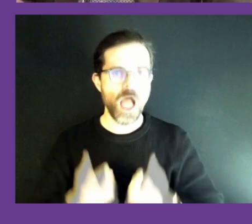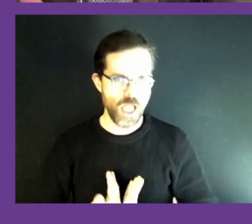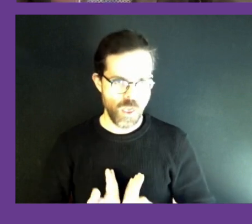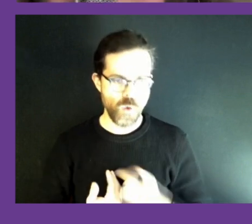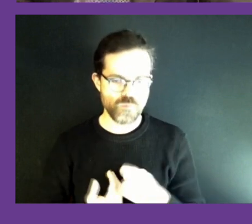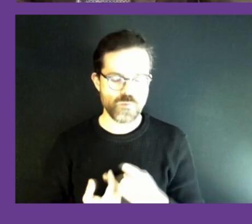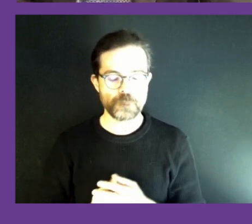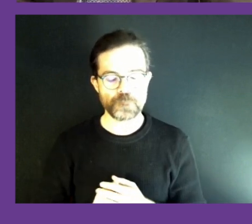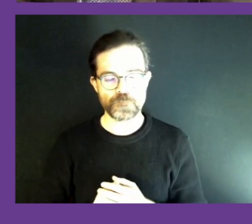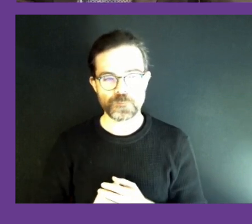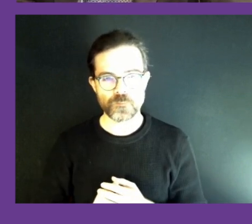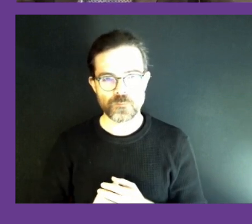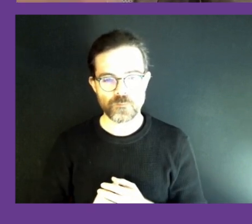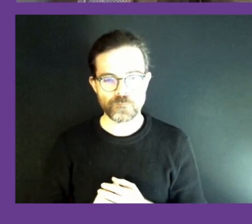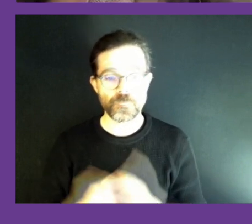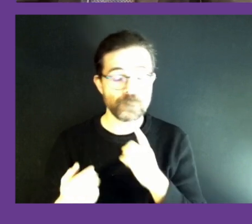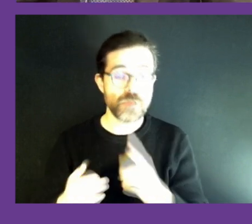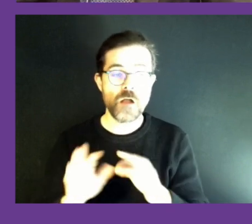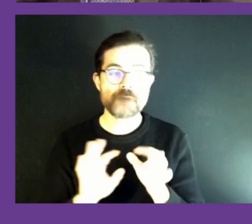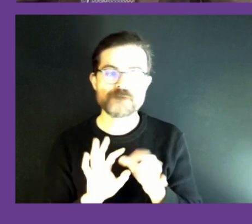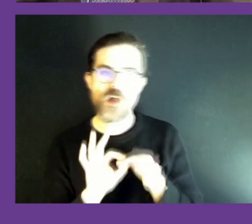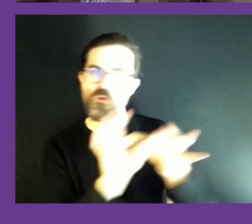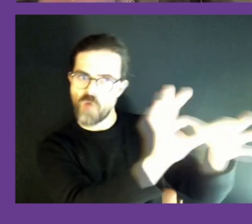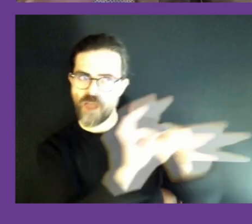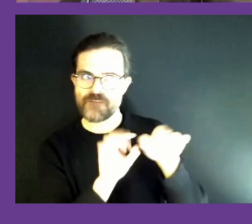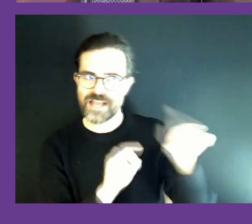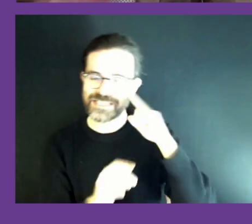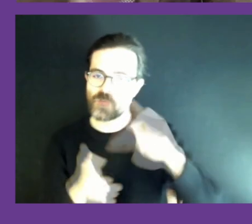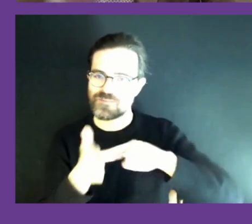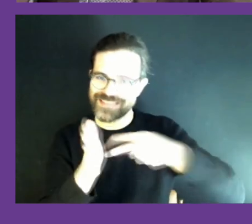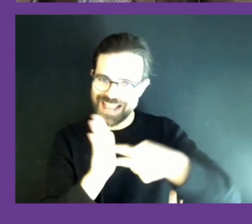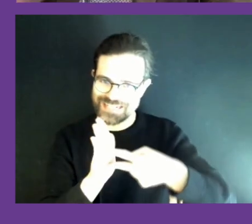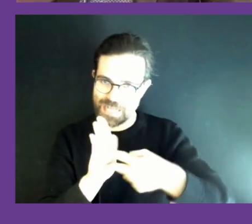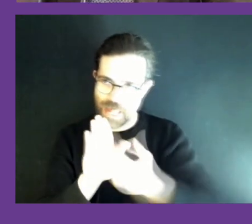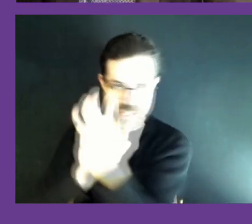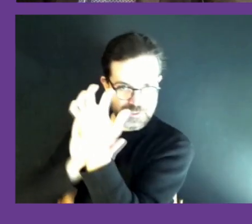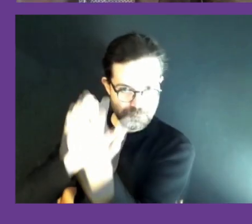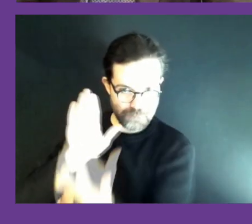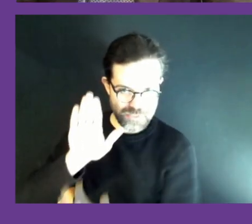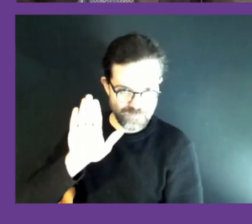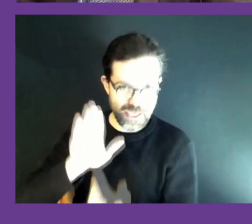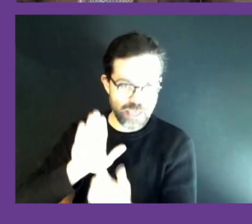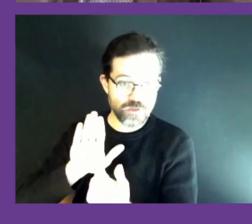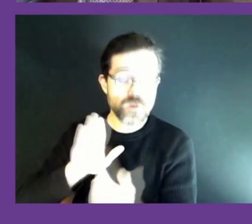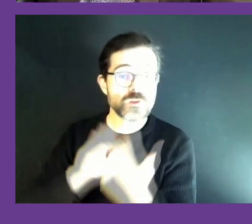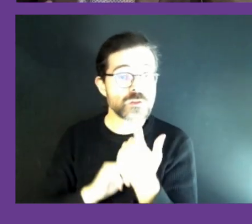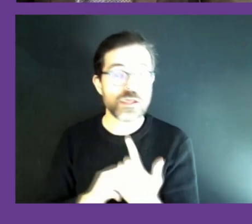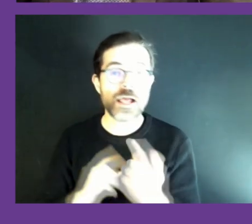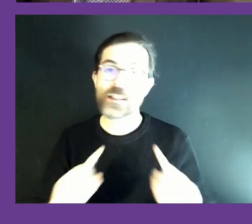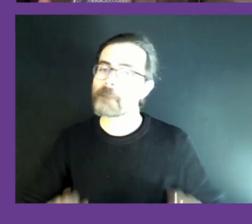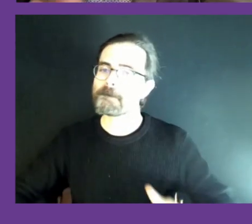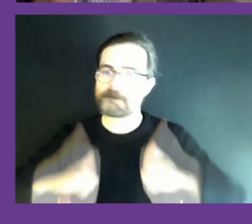to reference the technical specifications, and in that point, if you follow that way, the first preference is